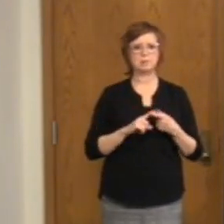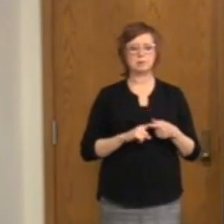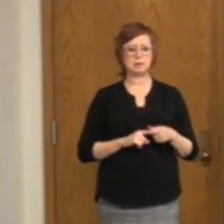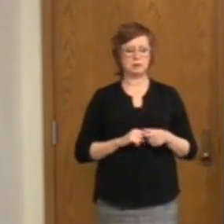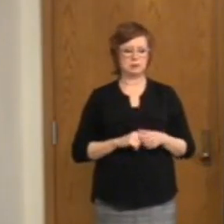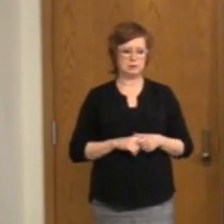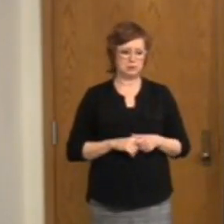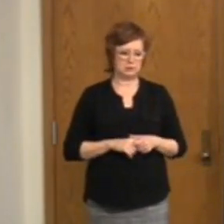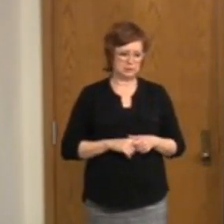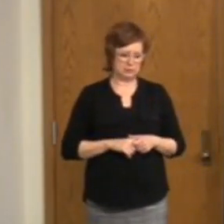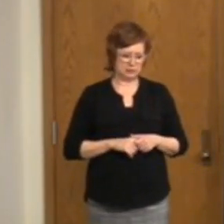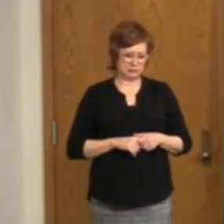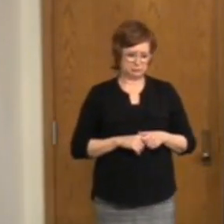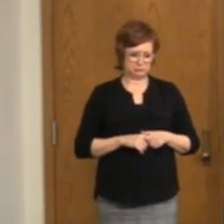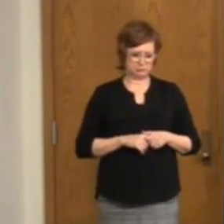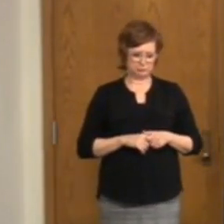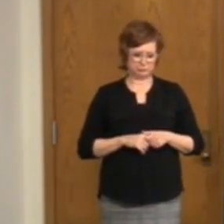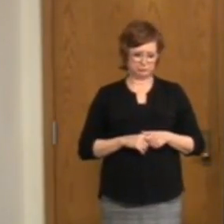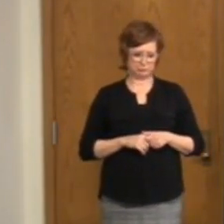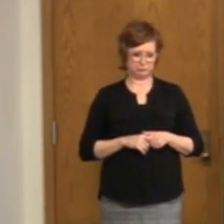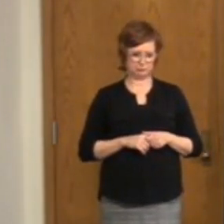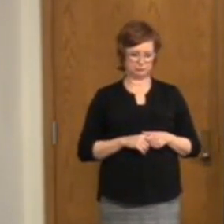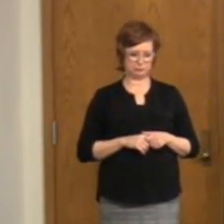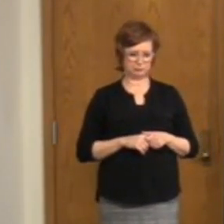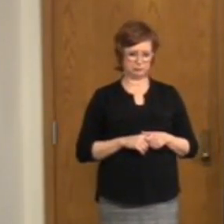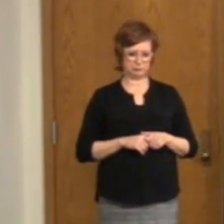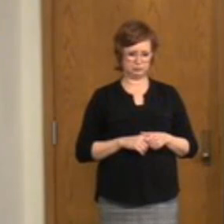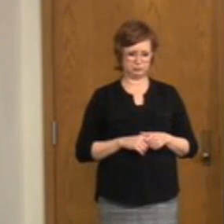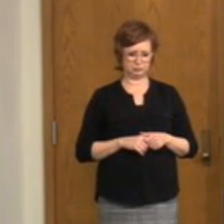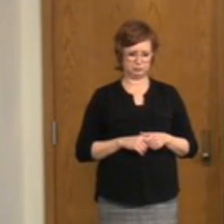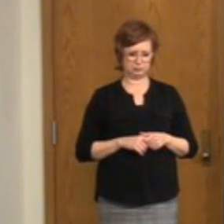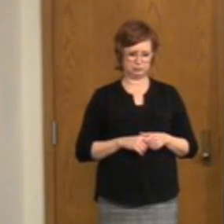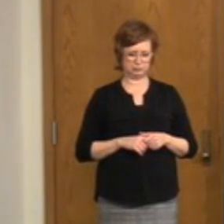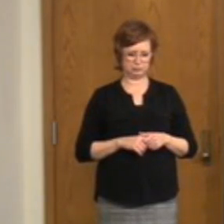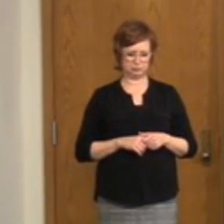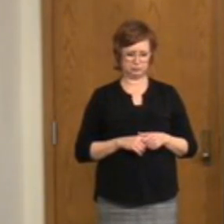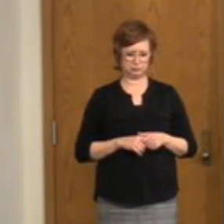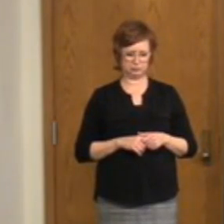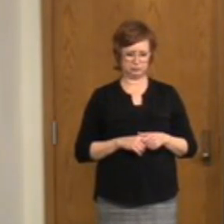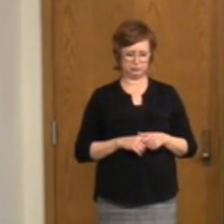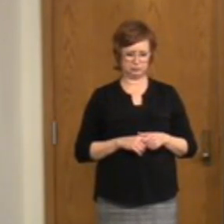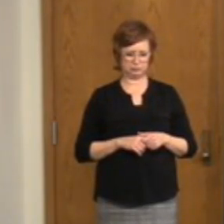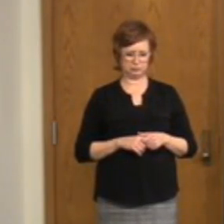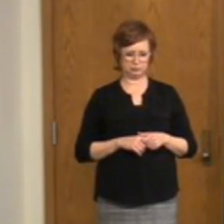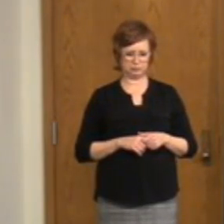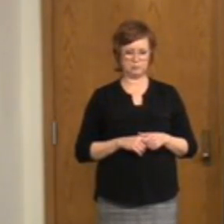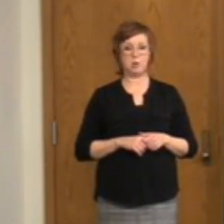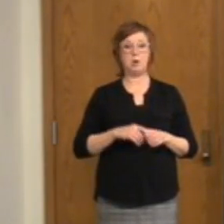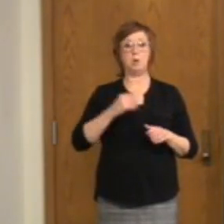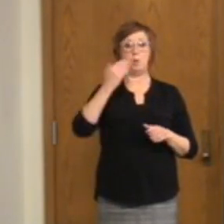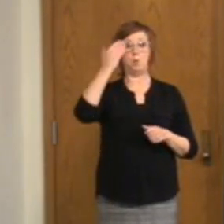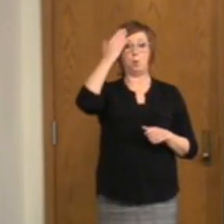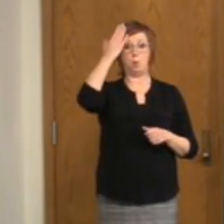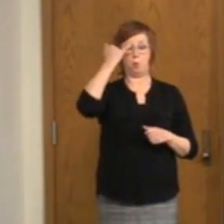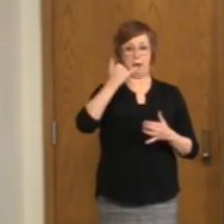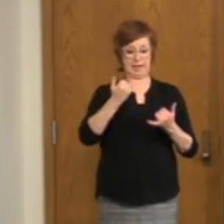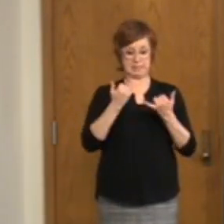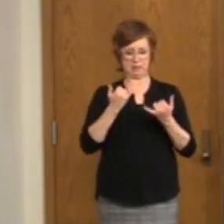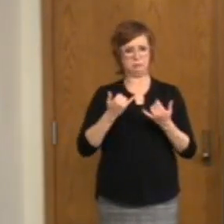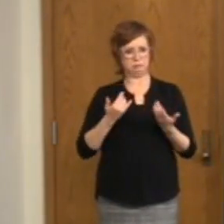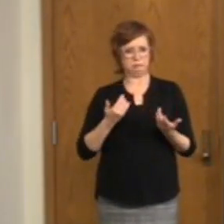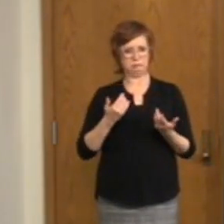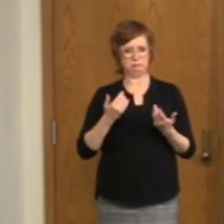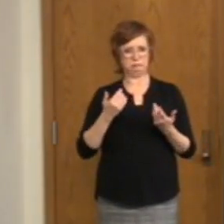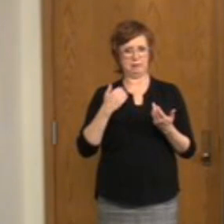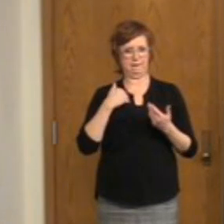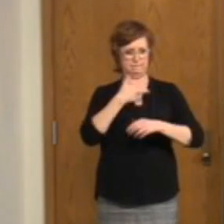One of the things, why now, is because we do have a much larger access to vaccines in the days ahead than we have in the days